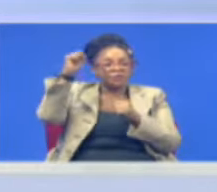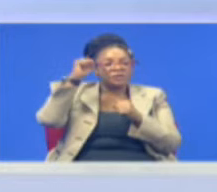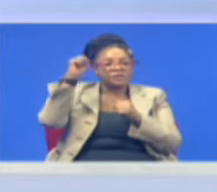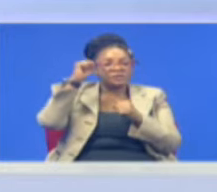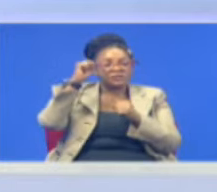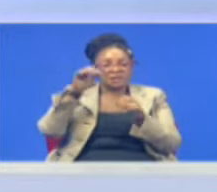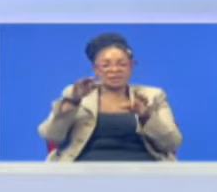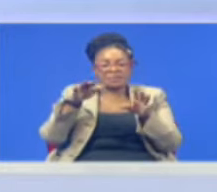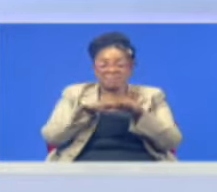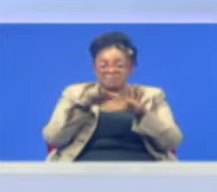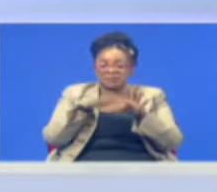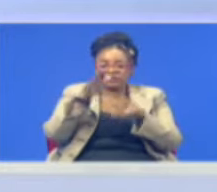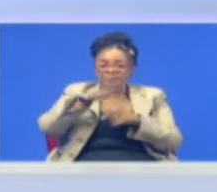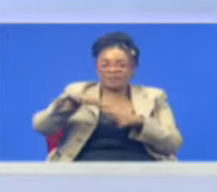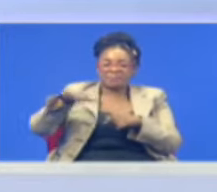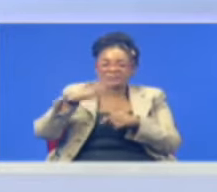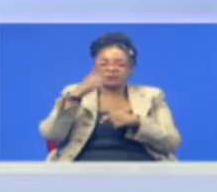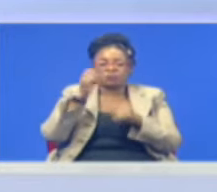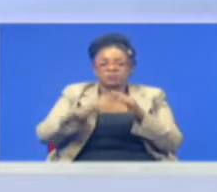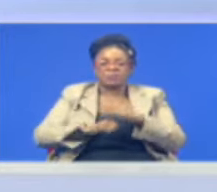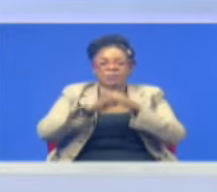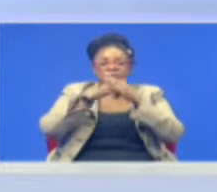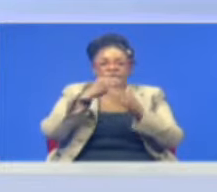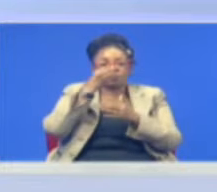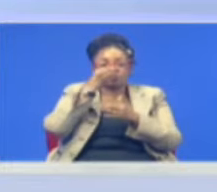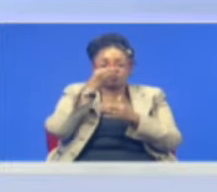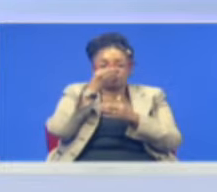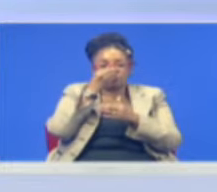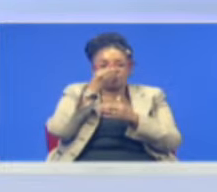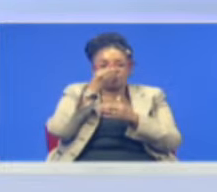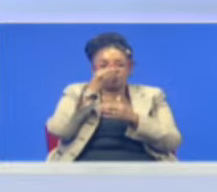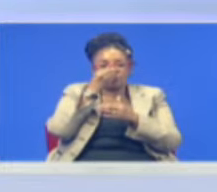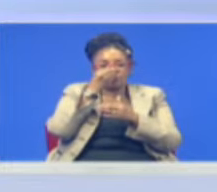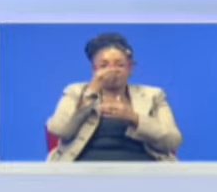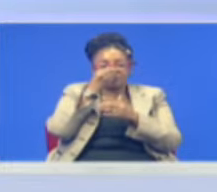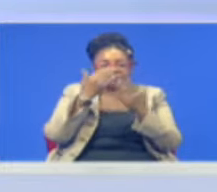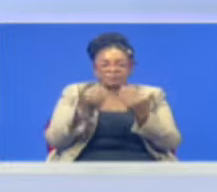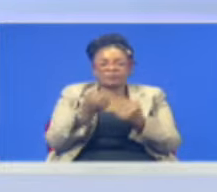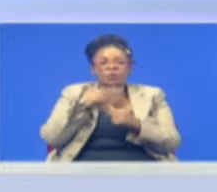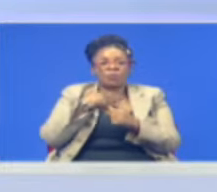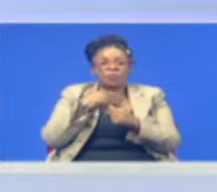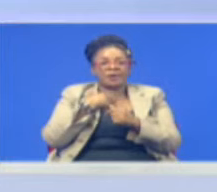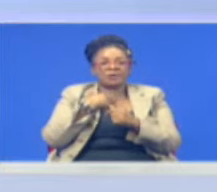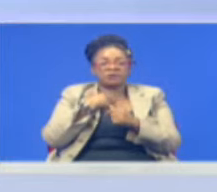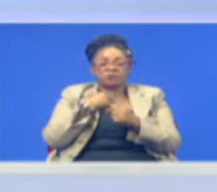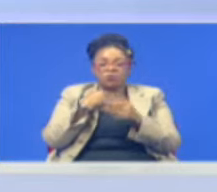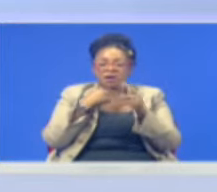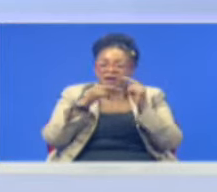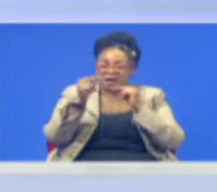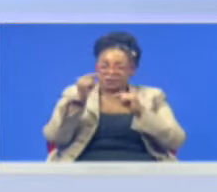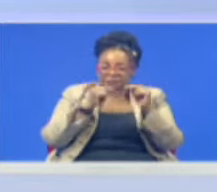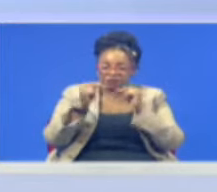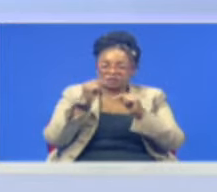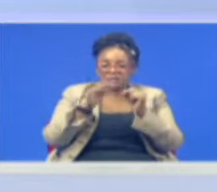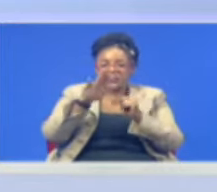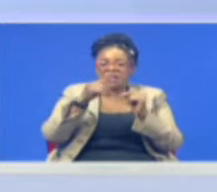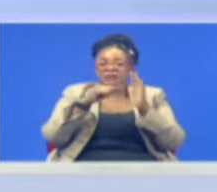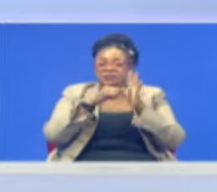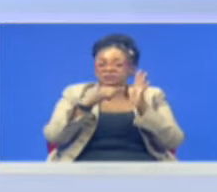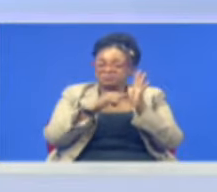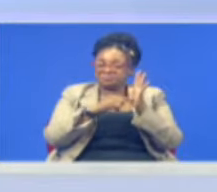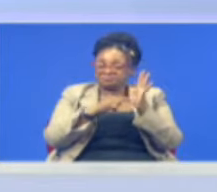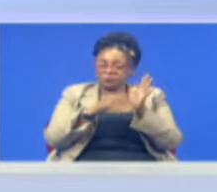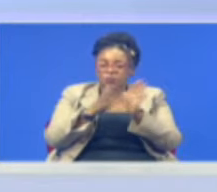of parliament allied to Deputy President William Ruto now want to renegotiate their terms of engagement with the